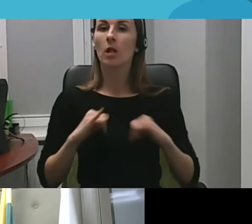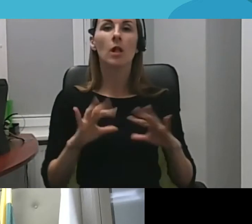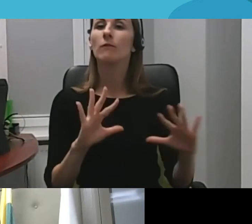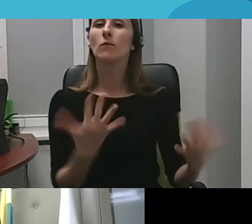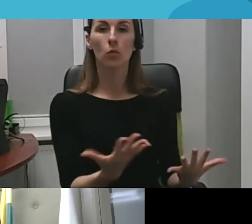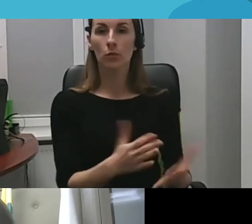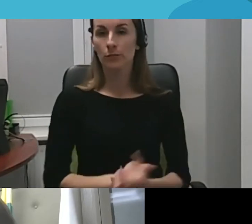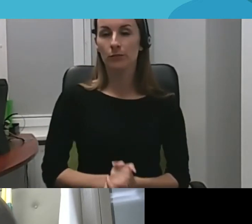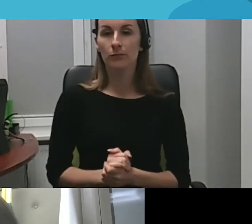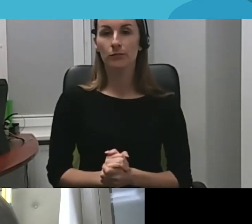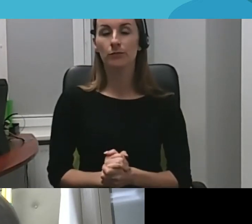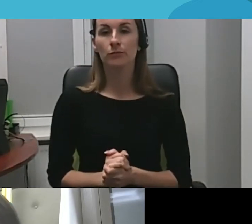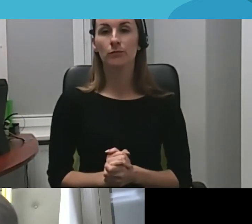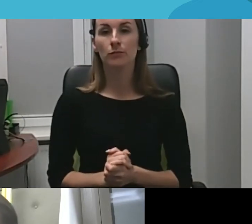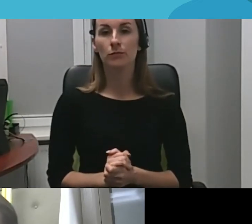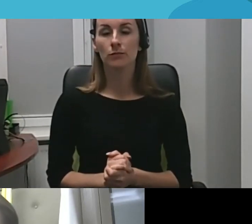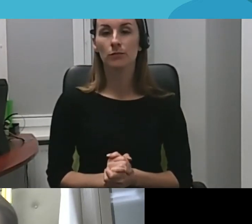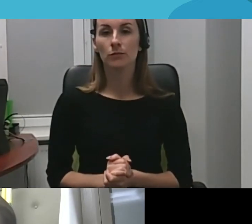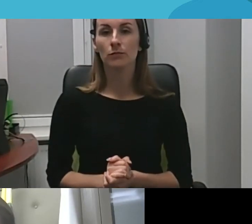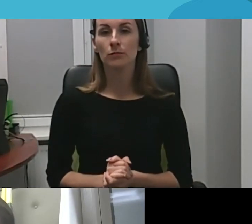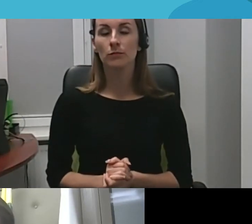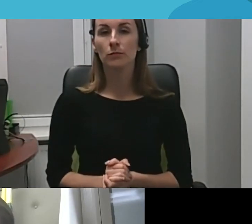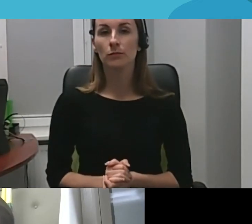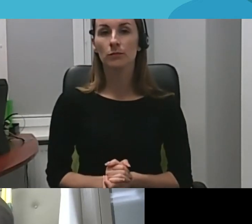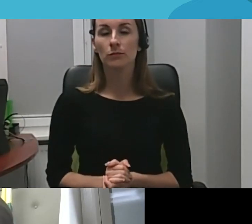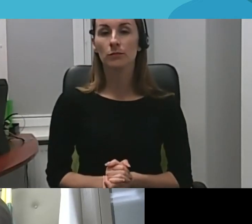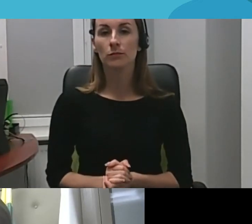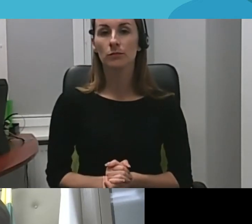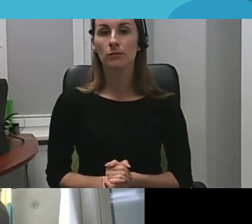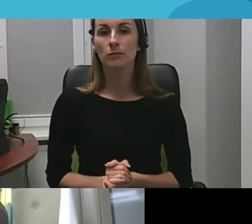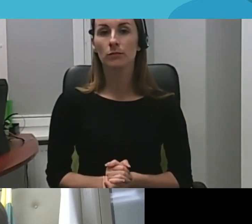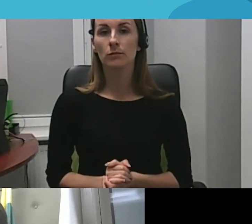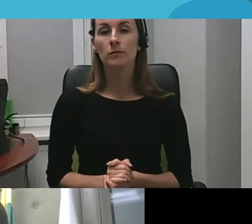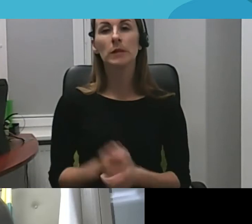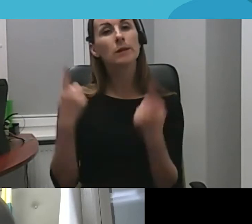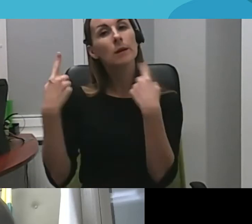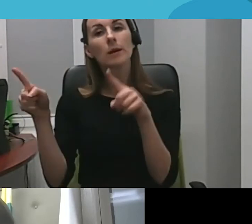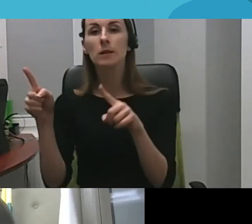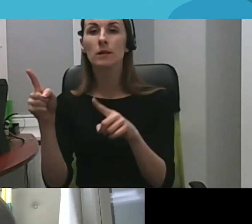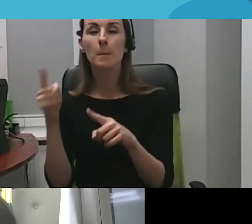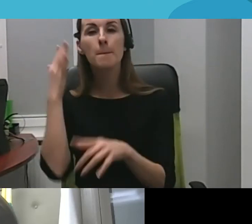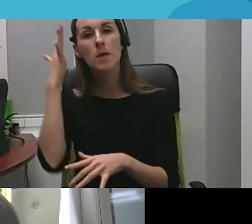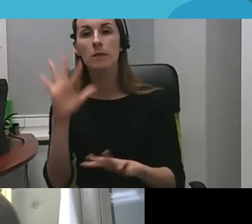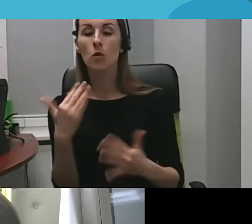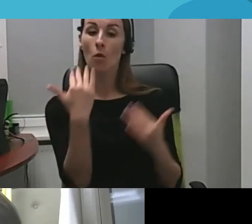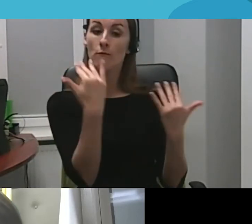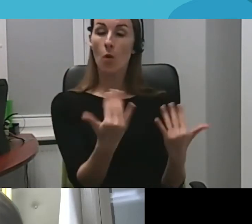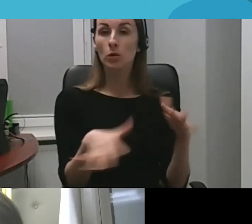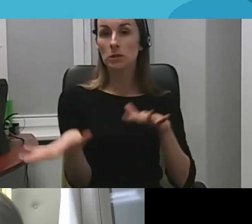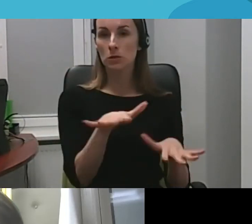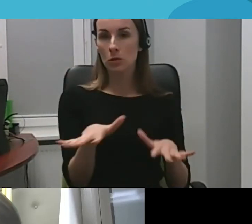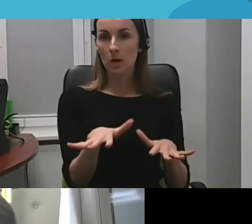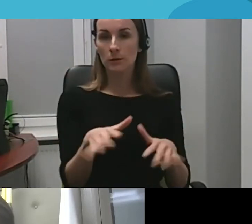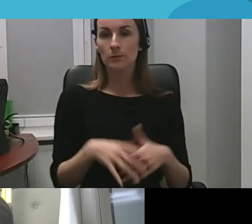further thought that, you know, in this situation, I think in future it is